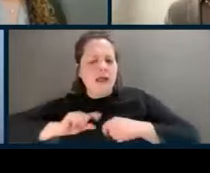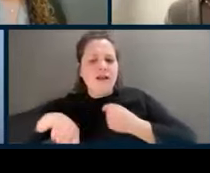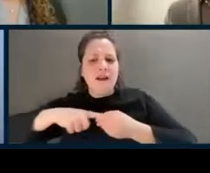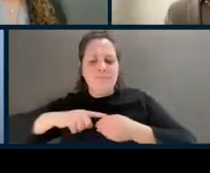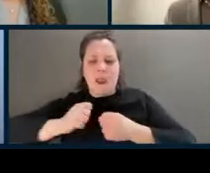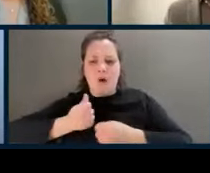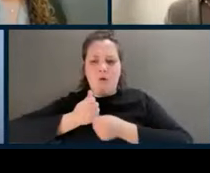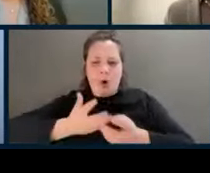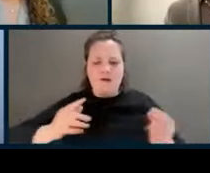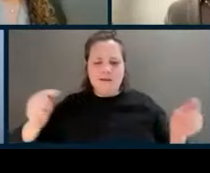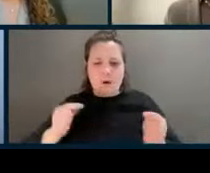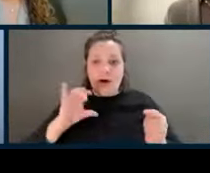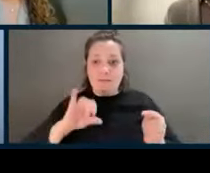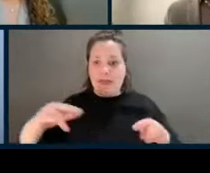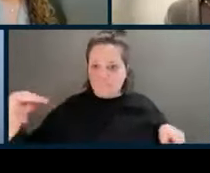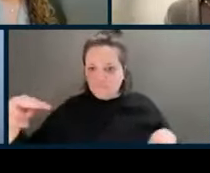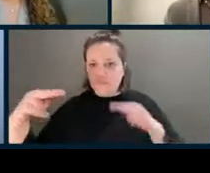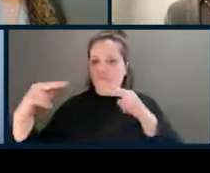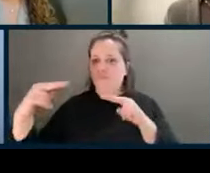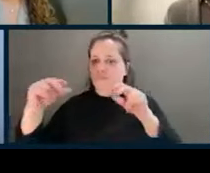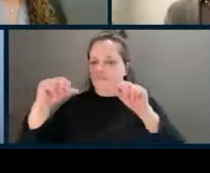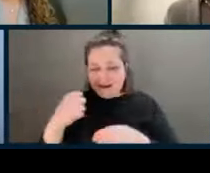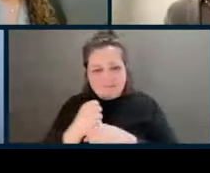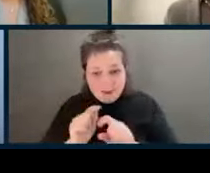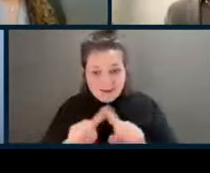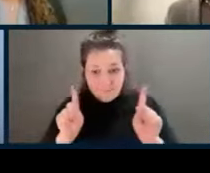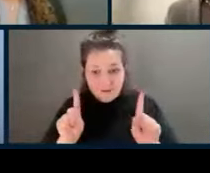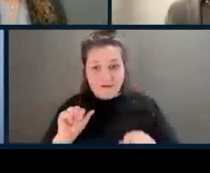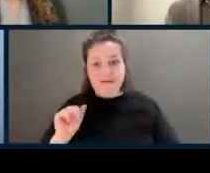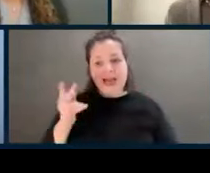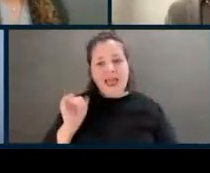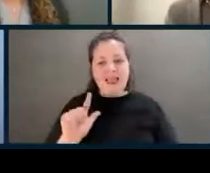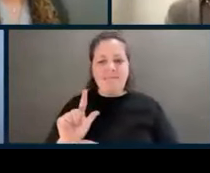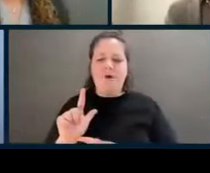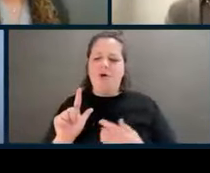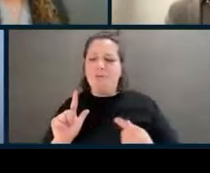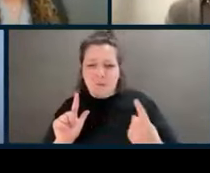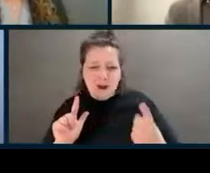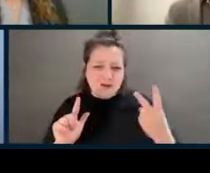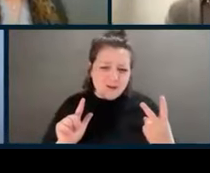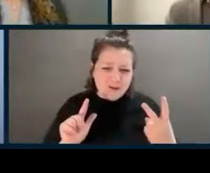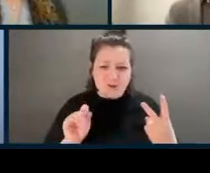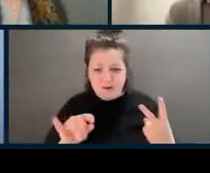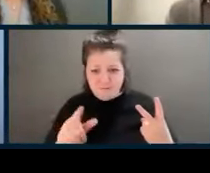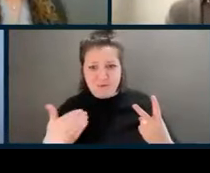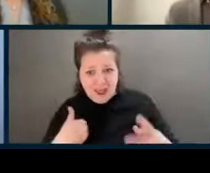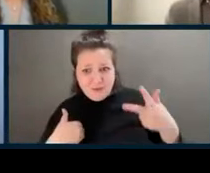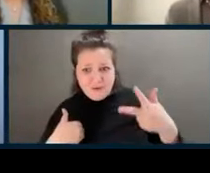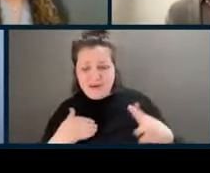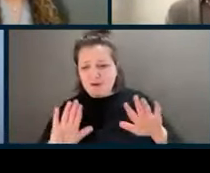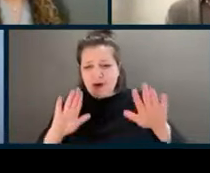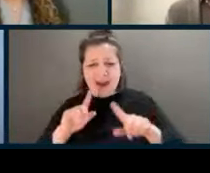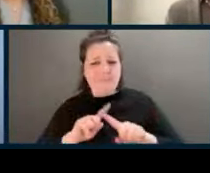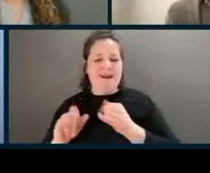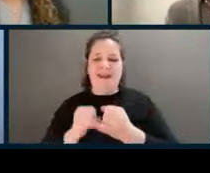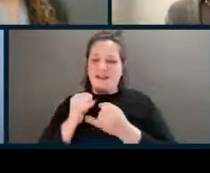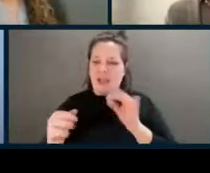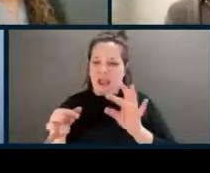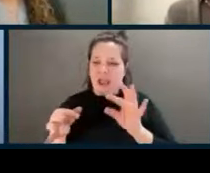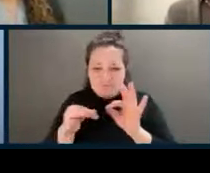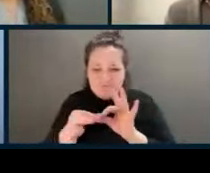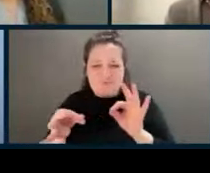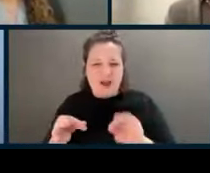again, recognizing some of these techniques that could be helpful. And April, if you want to round us out, even if it's one or two, if you got three, awesome. But if there's something top of